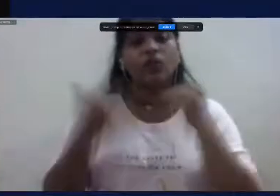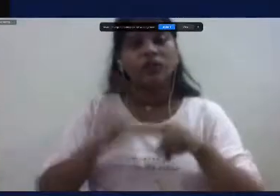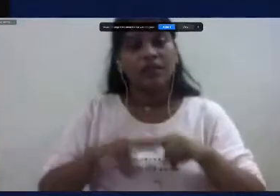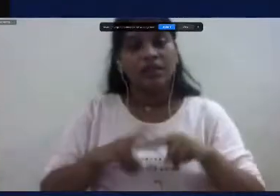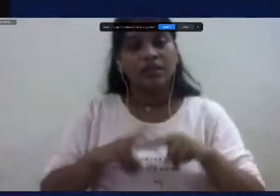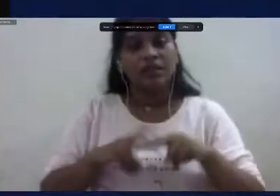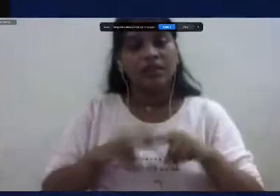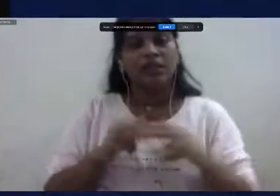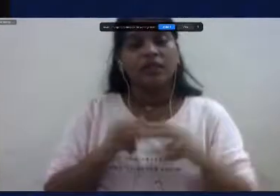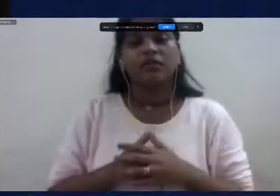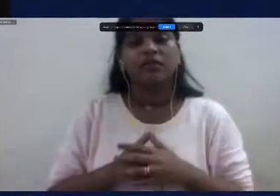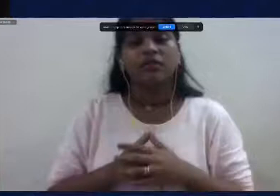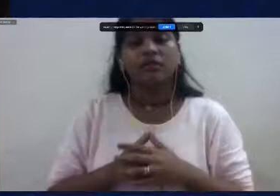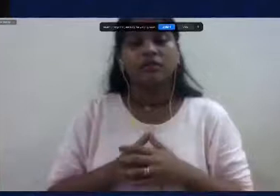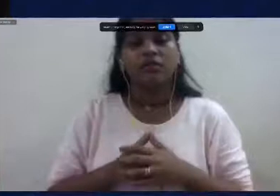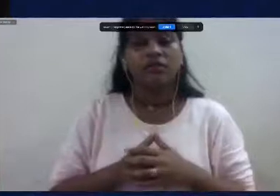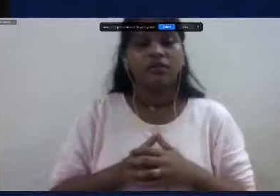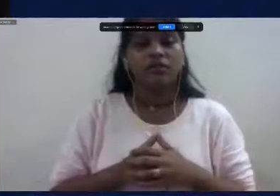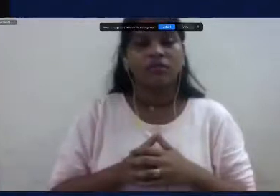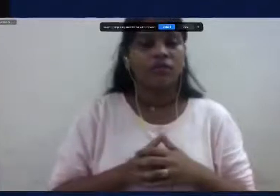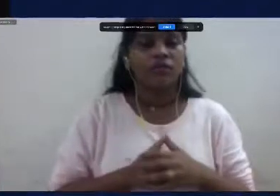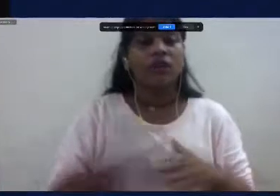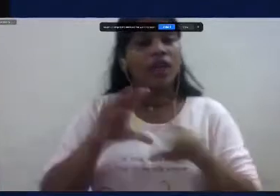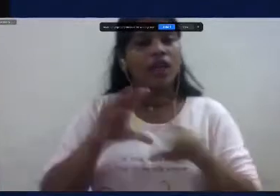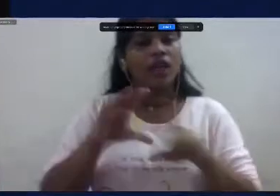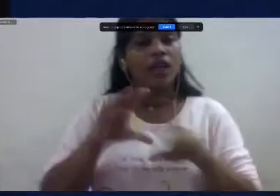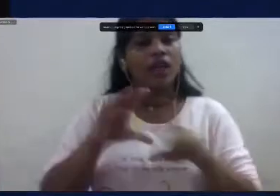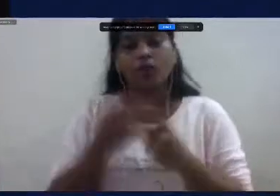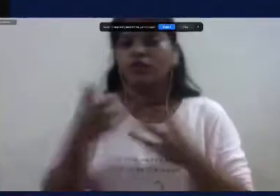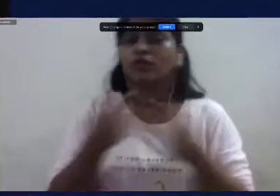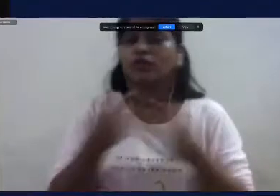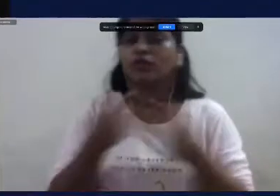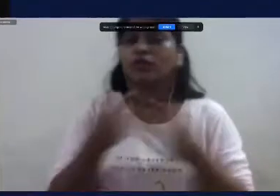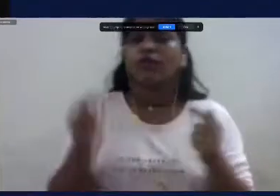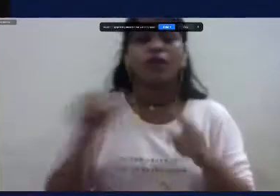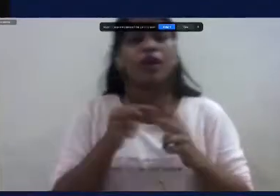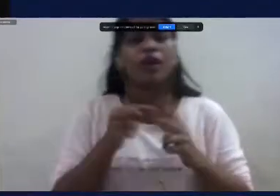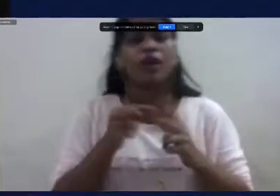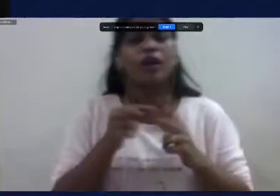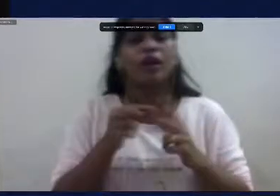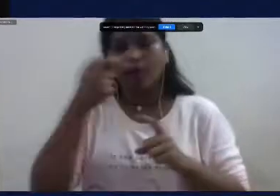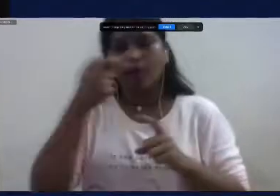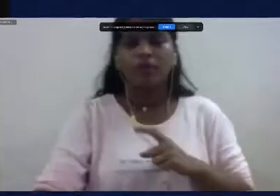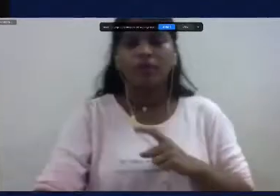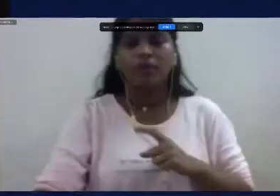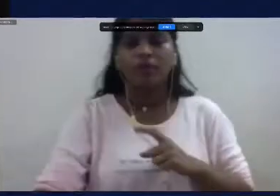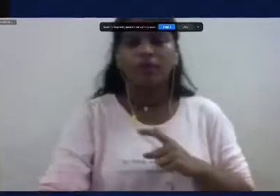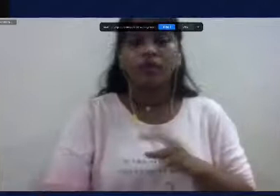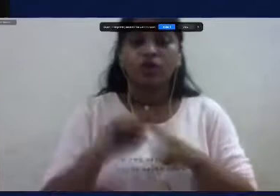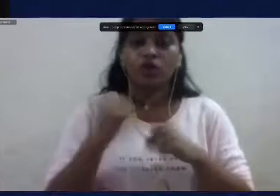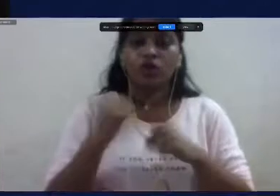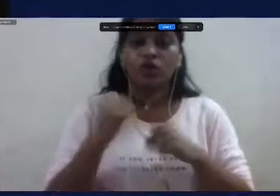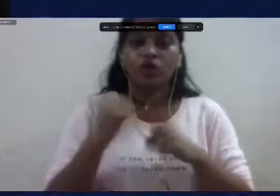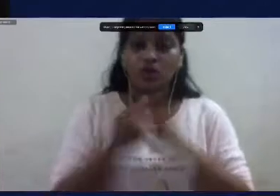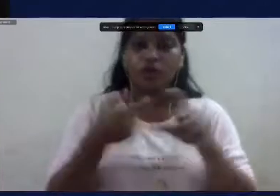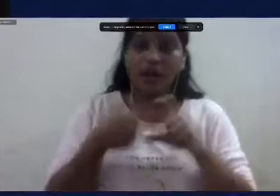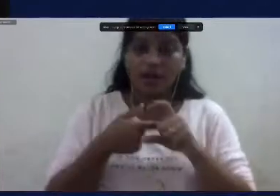facilitators into these communities and then solve that particular problem. So it's like a socio-economic